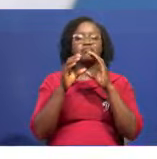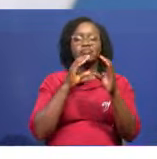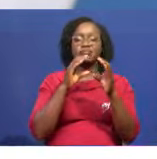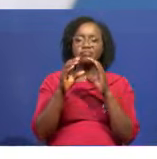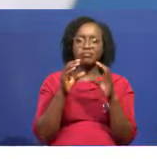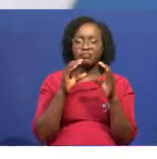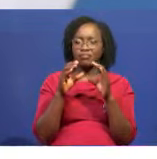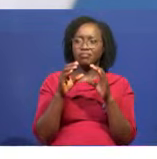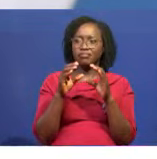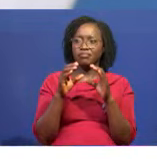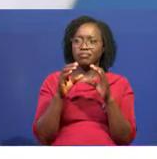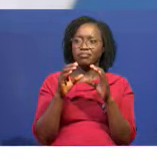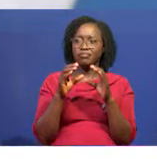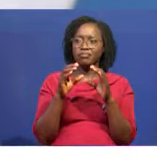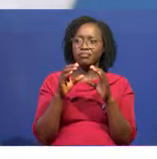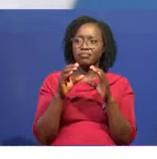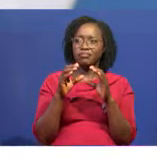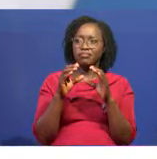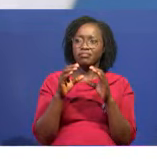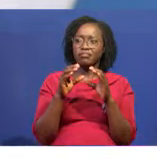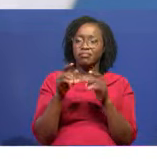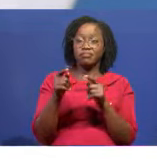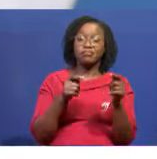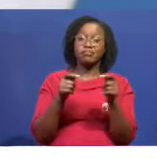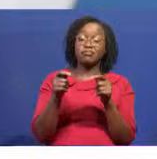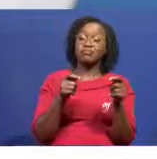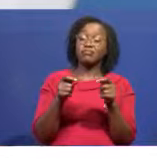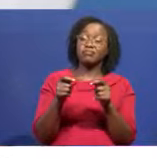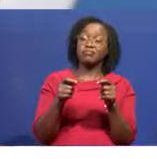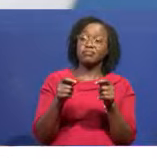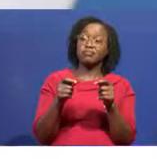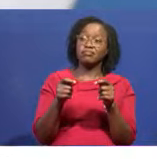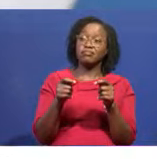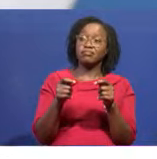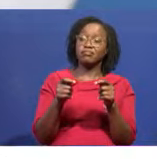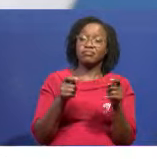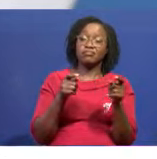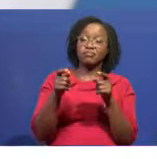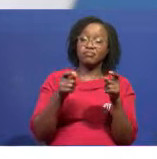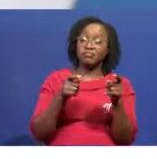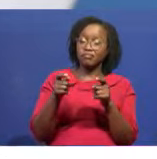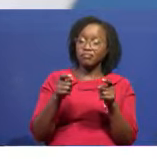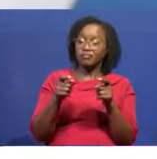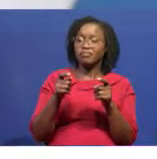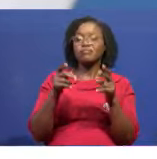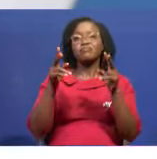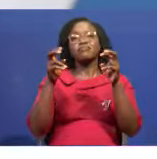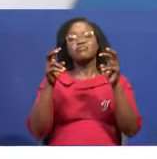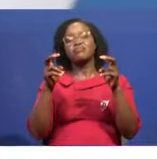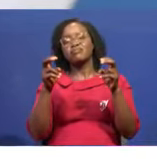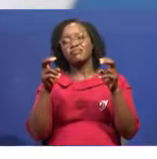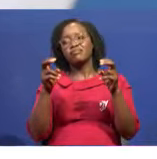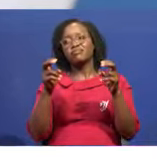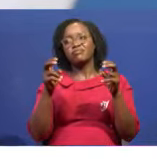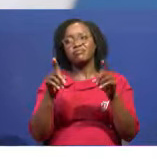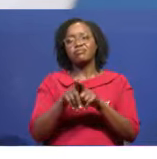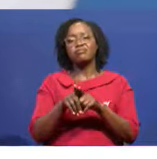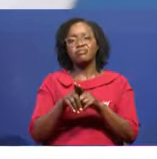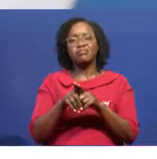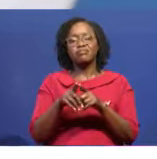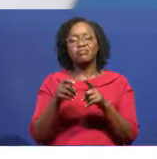really a lot on governance issues. I think it's still the same conversation we've been having since the